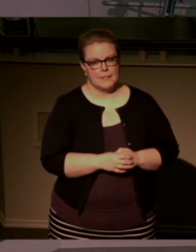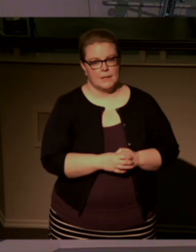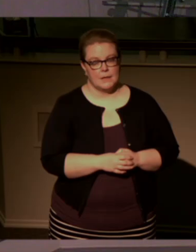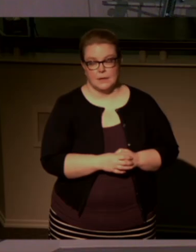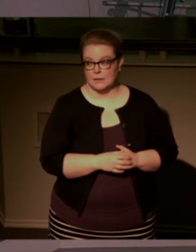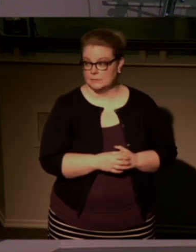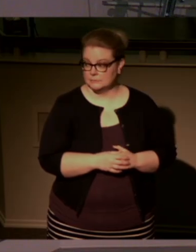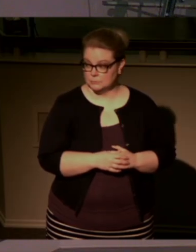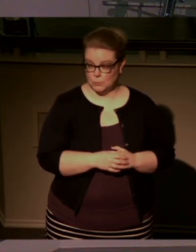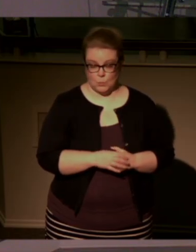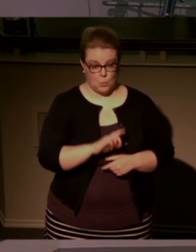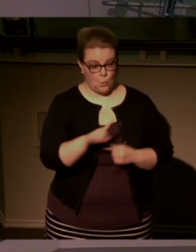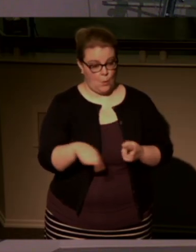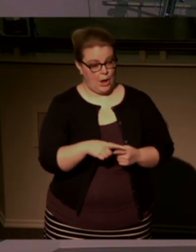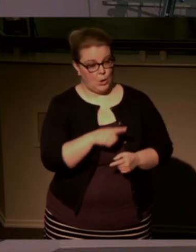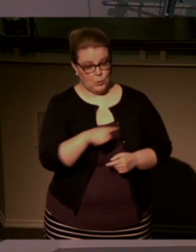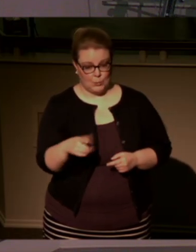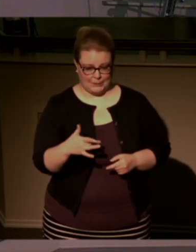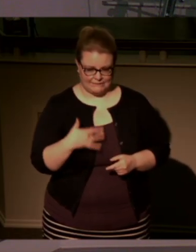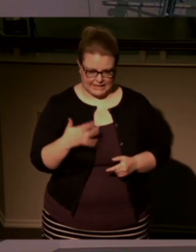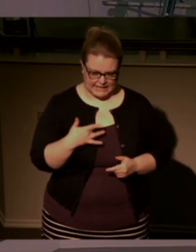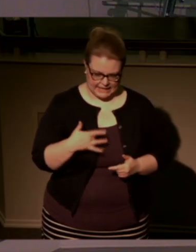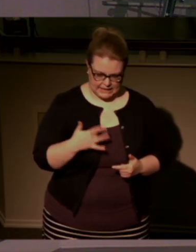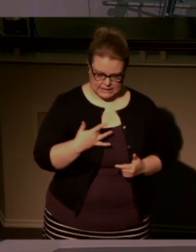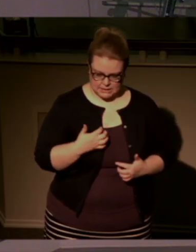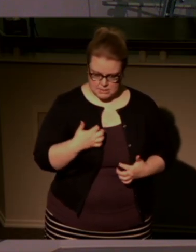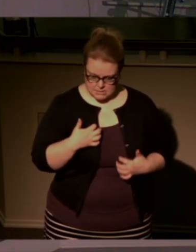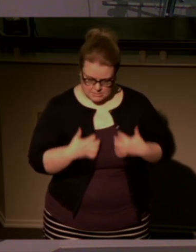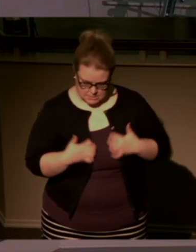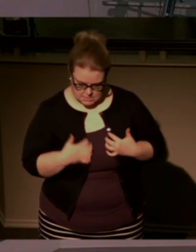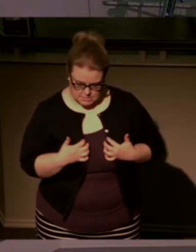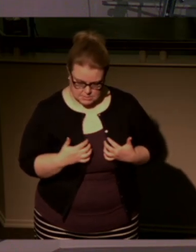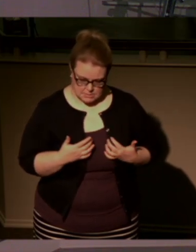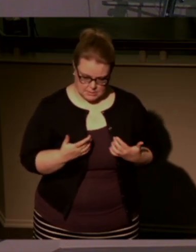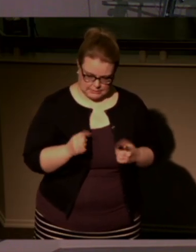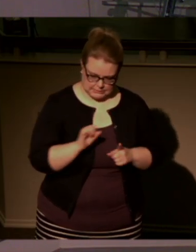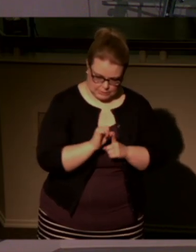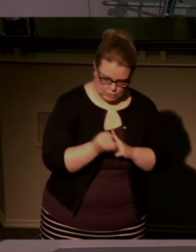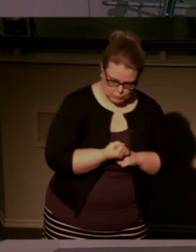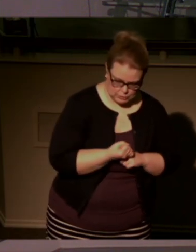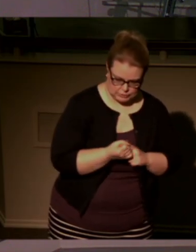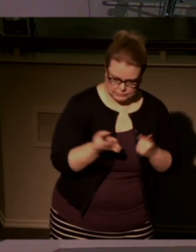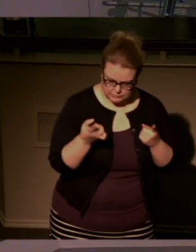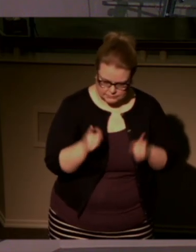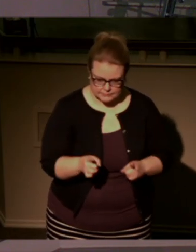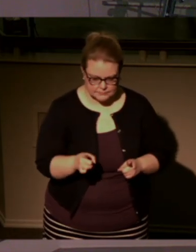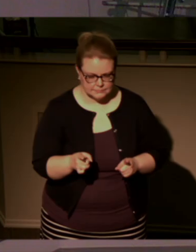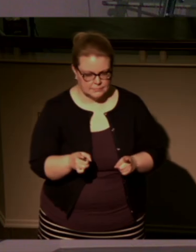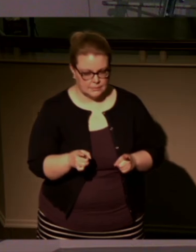When you're in the trial, it's better to keep silent